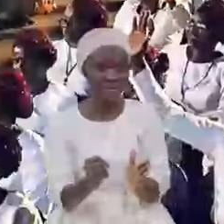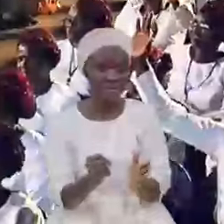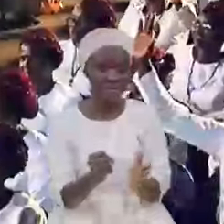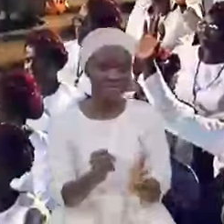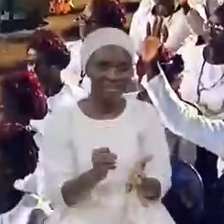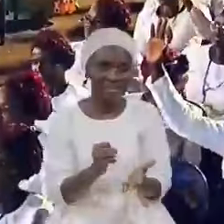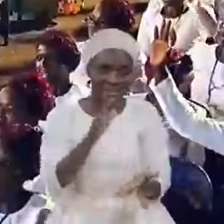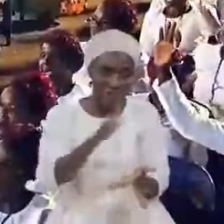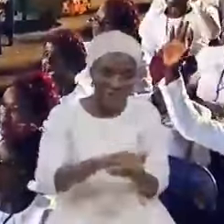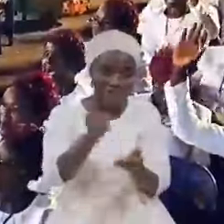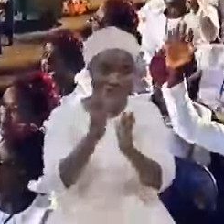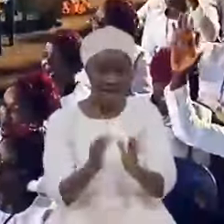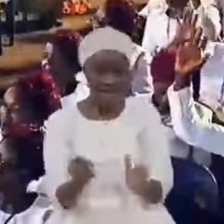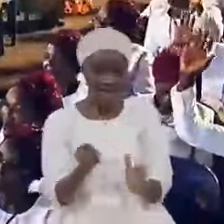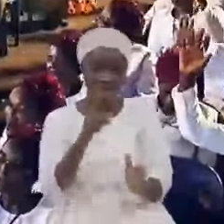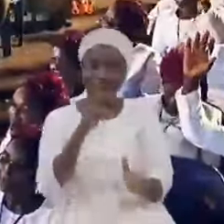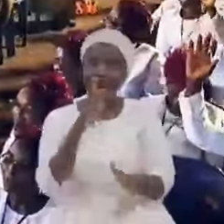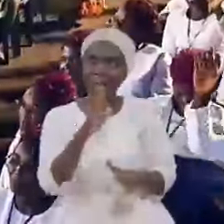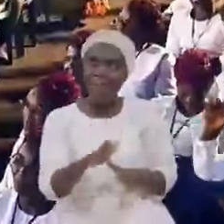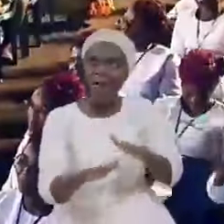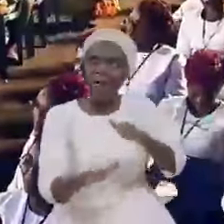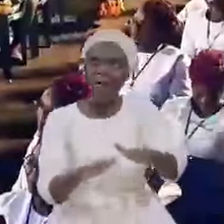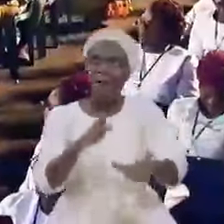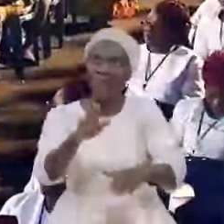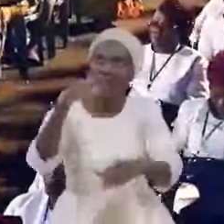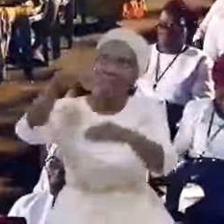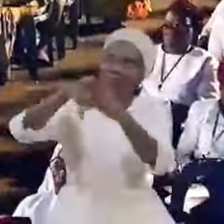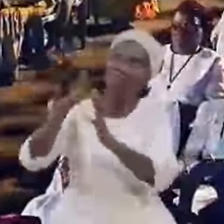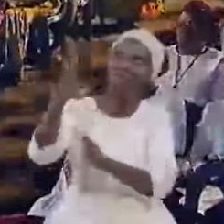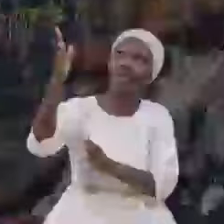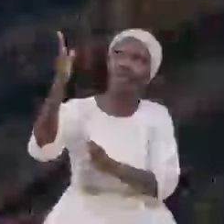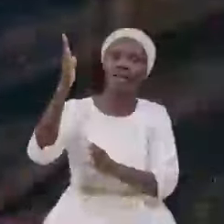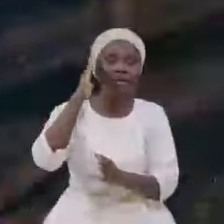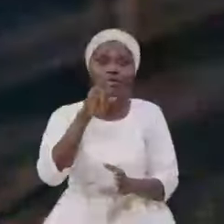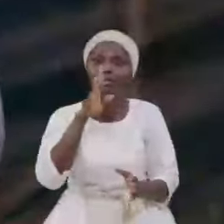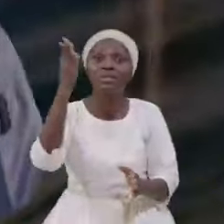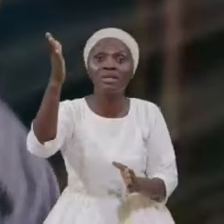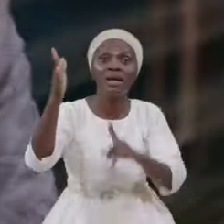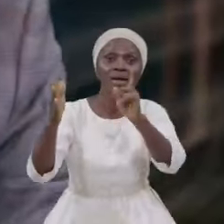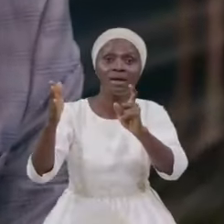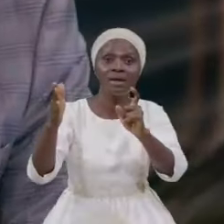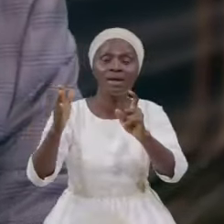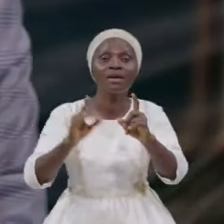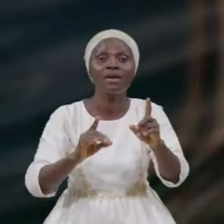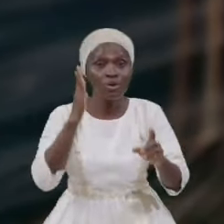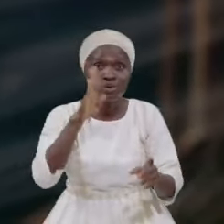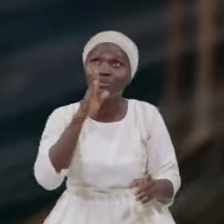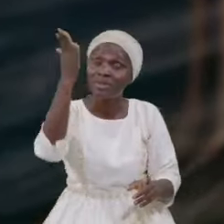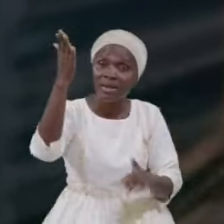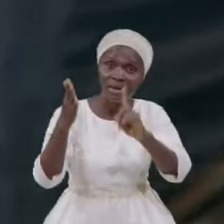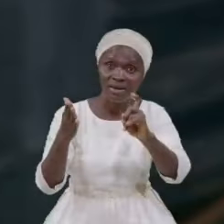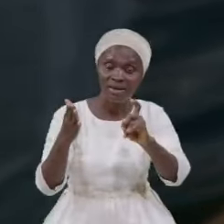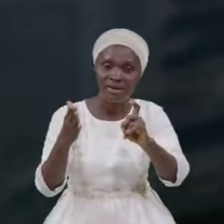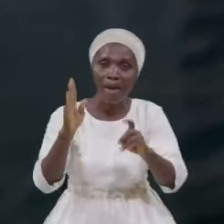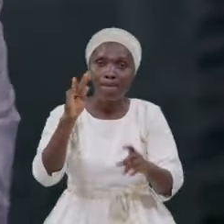Will I be there? Will you be there? By the grace of God, in the